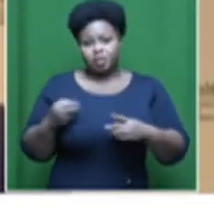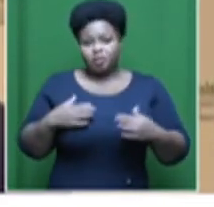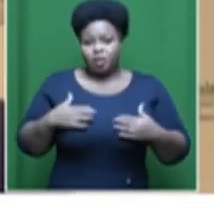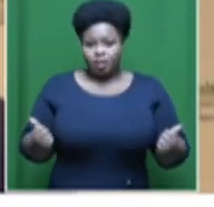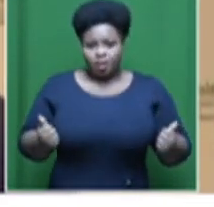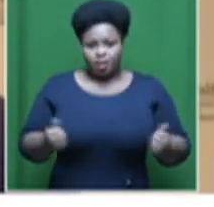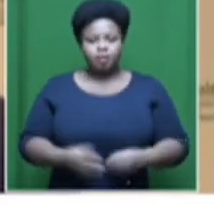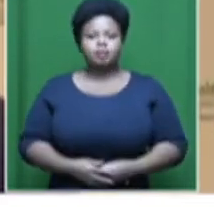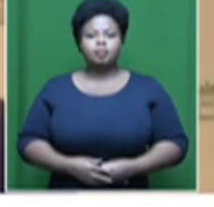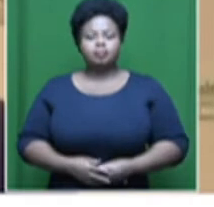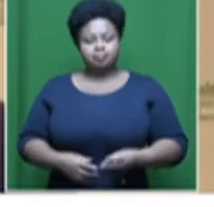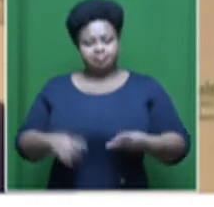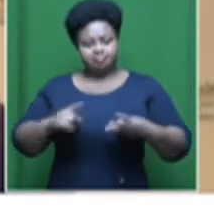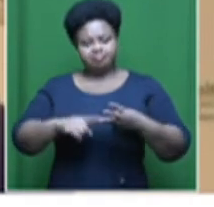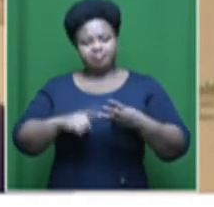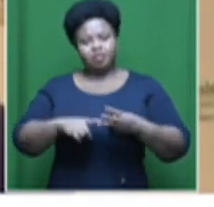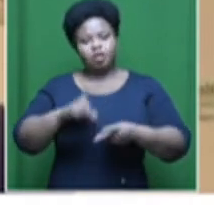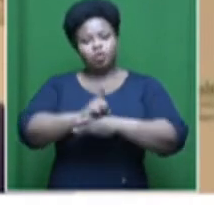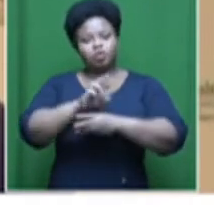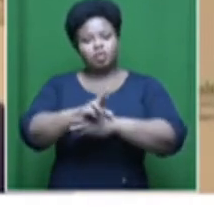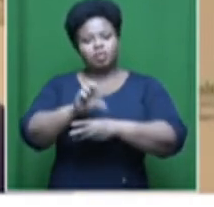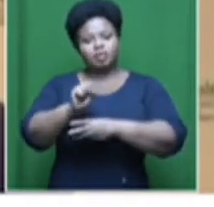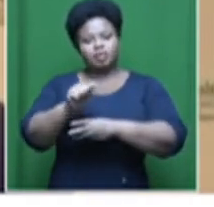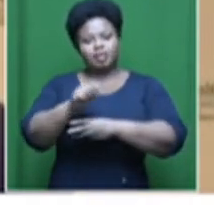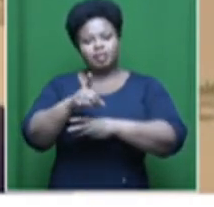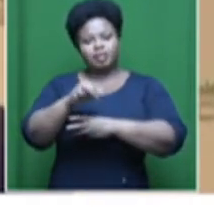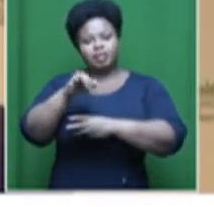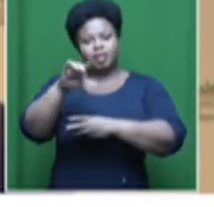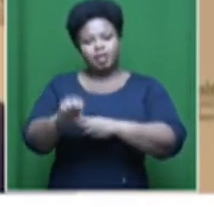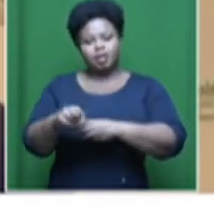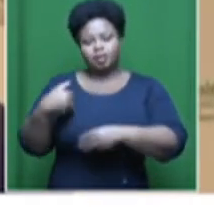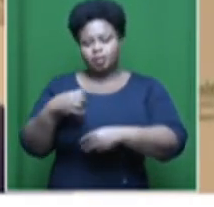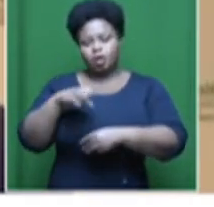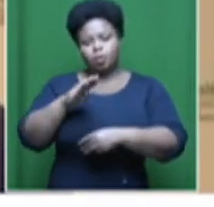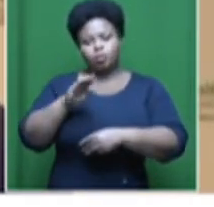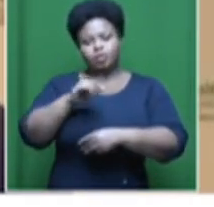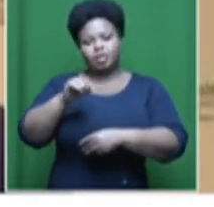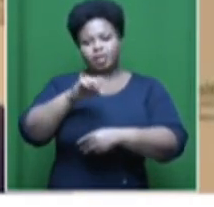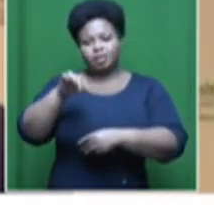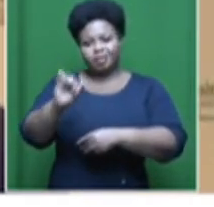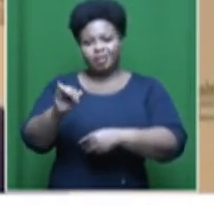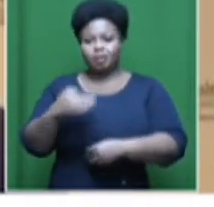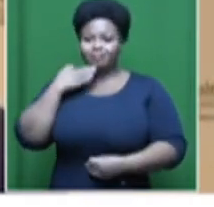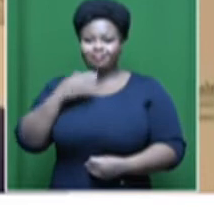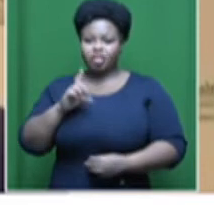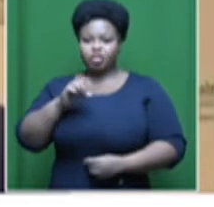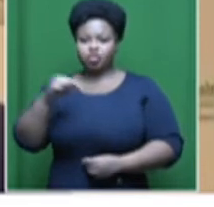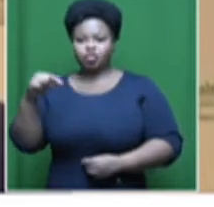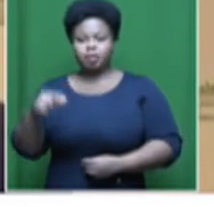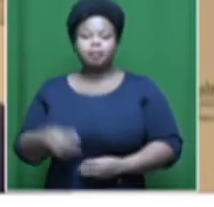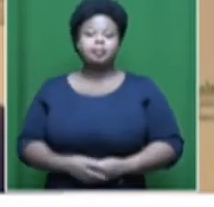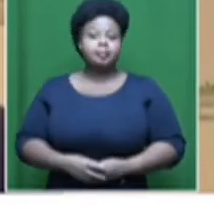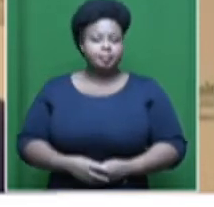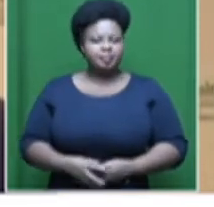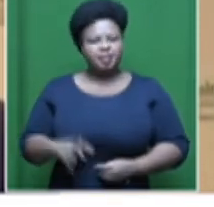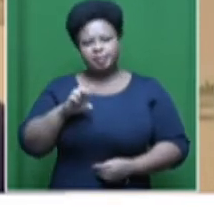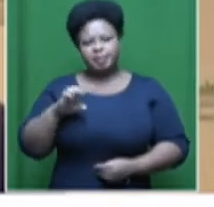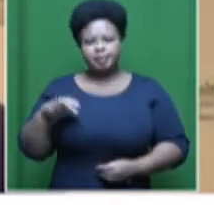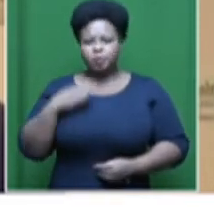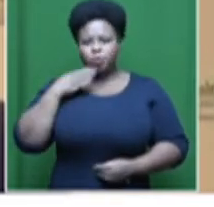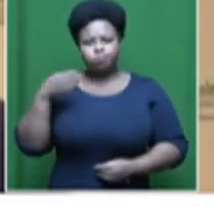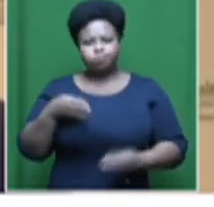Dr. Sandile Buthelezi, the Director General, and the MECs who are